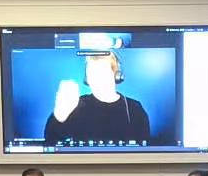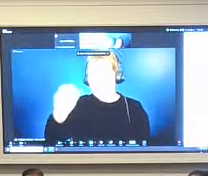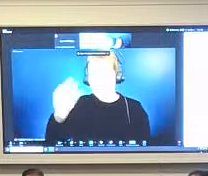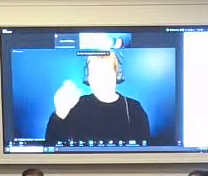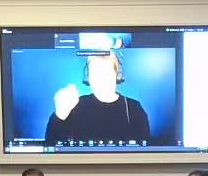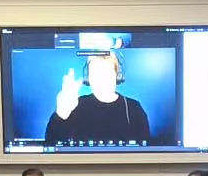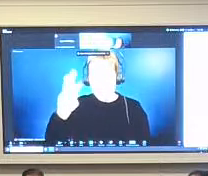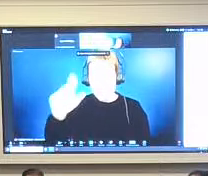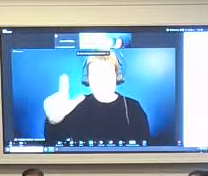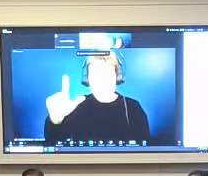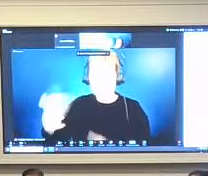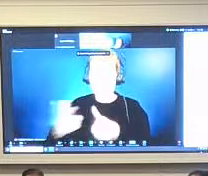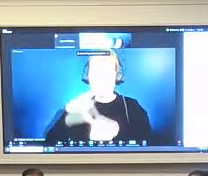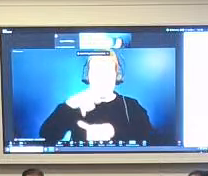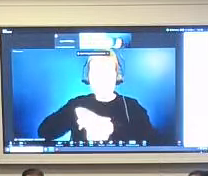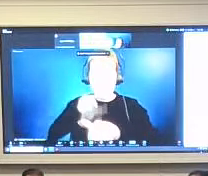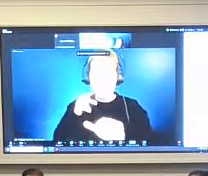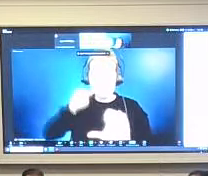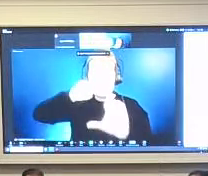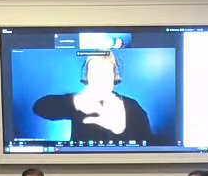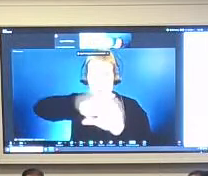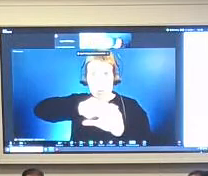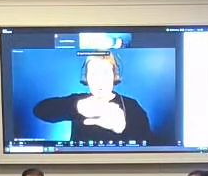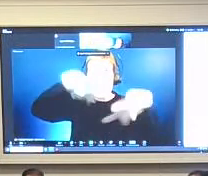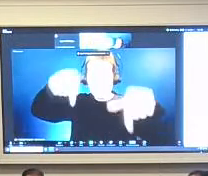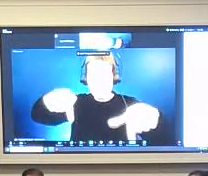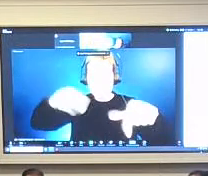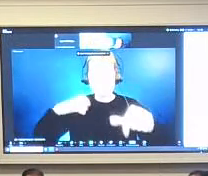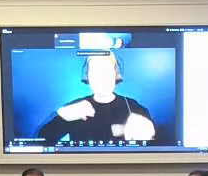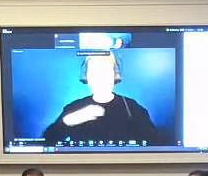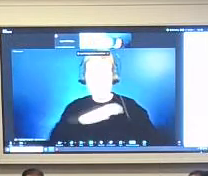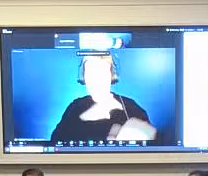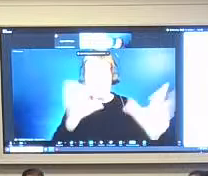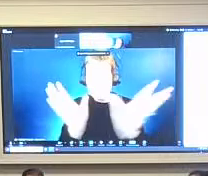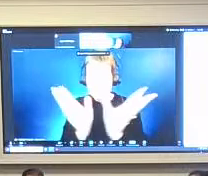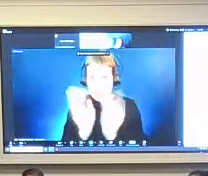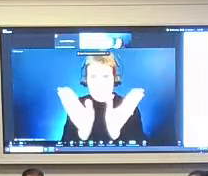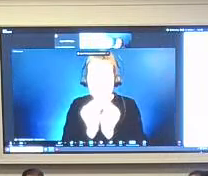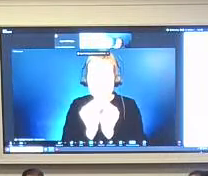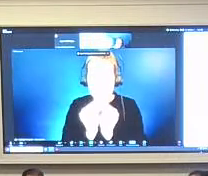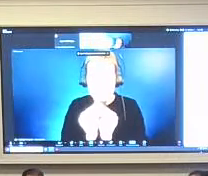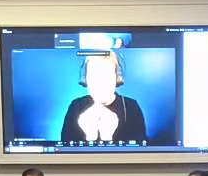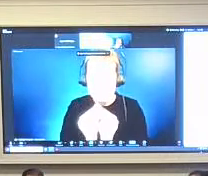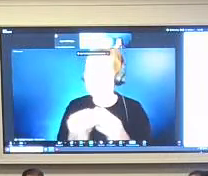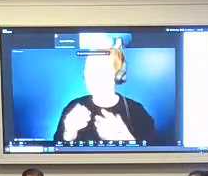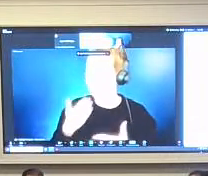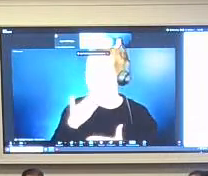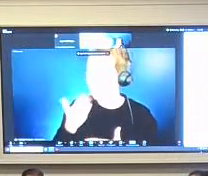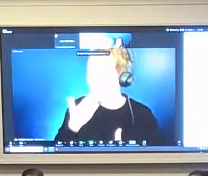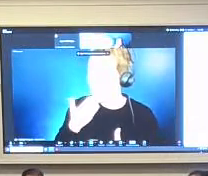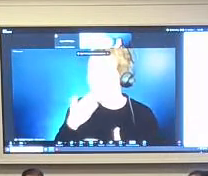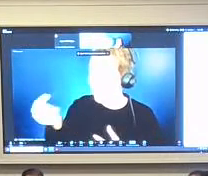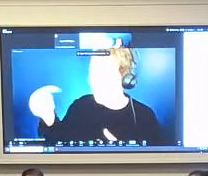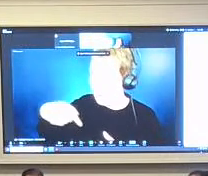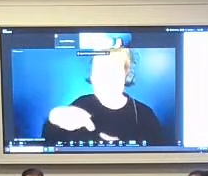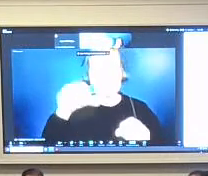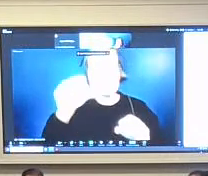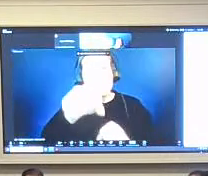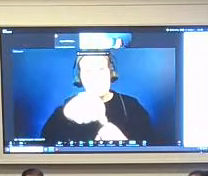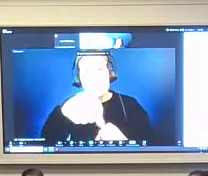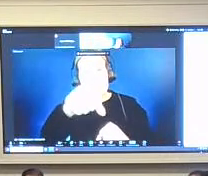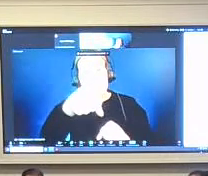So thank you, Janet. Thank you so much for. I'm thrilled you're here. Yeah, yes. But that